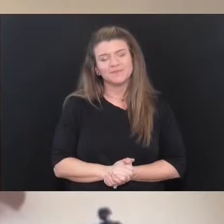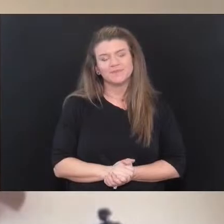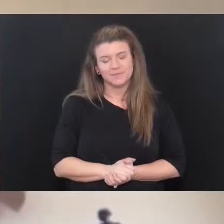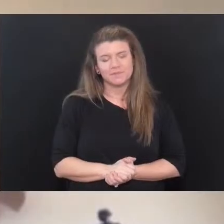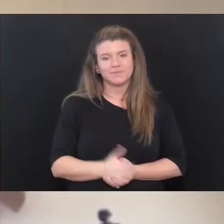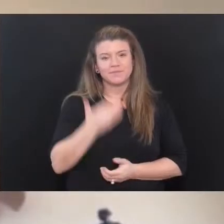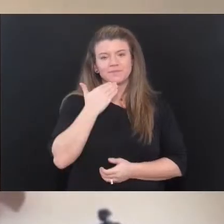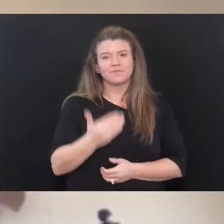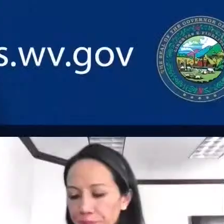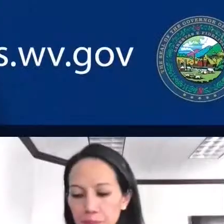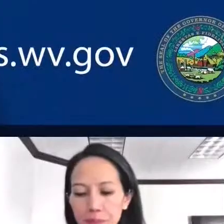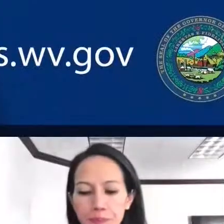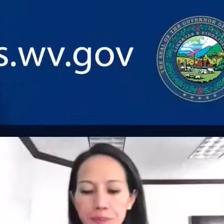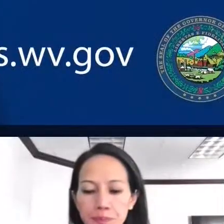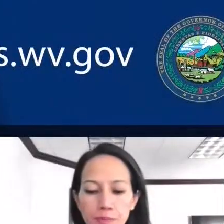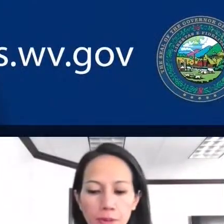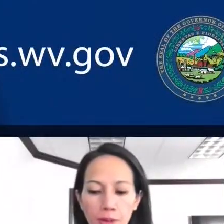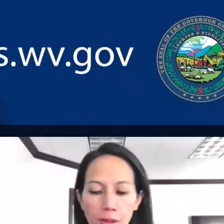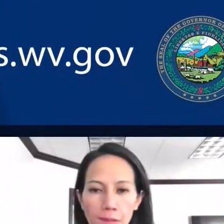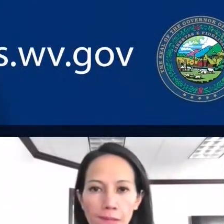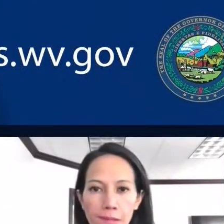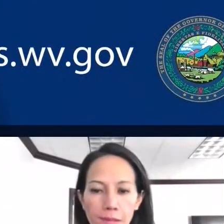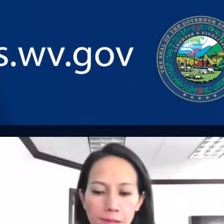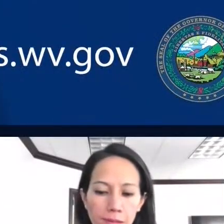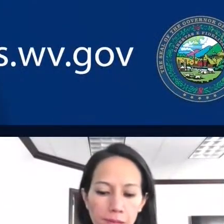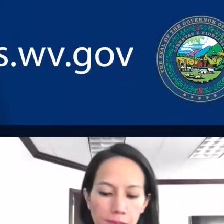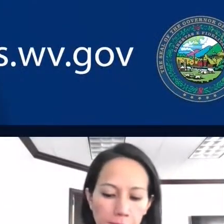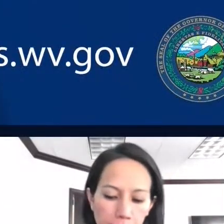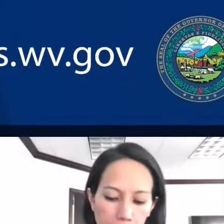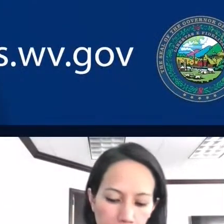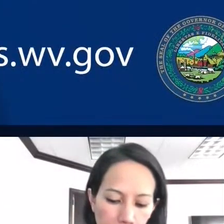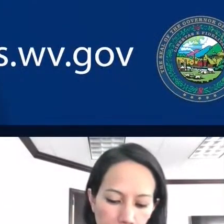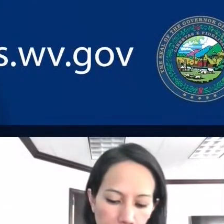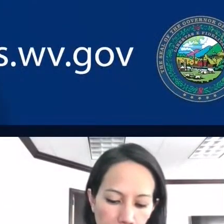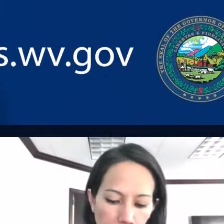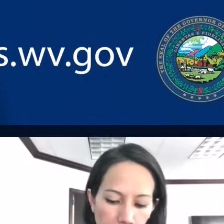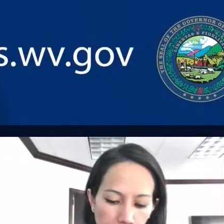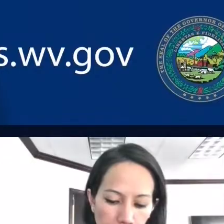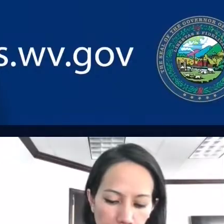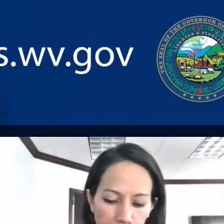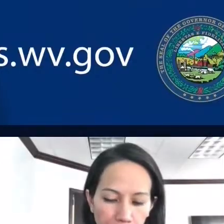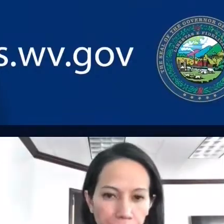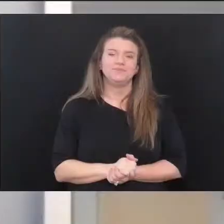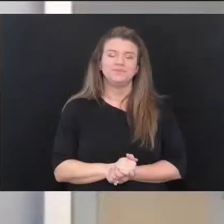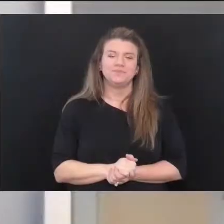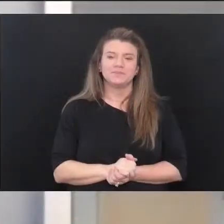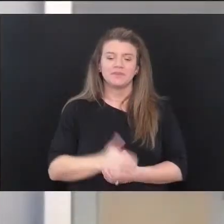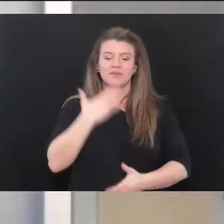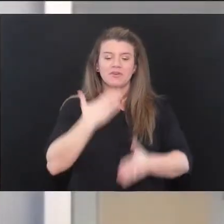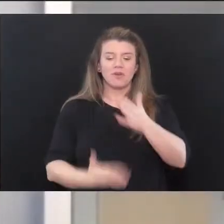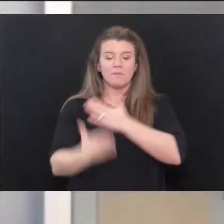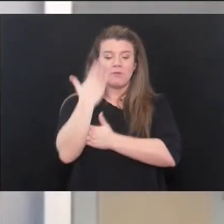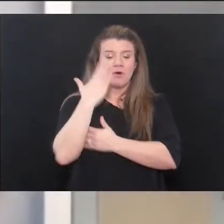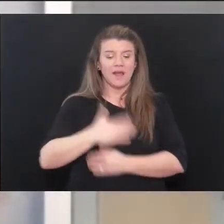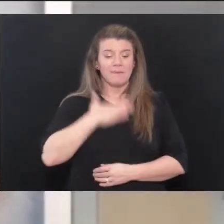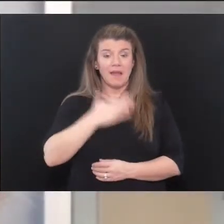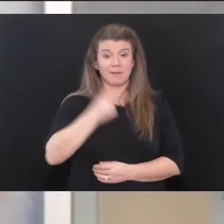All right, thank you, Evan. Next to Mark Cram with WDVM. Good morning. Good to see all of you